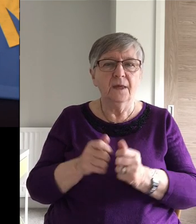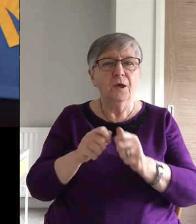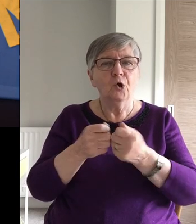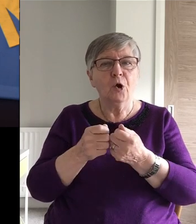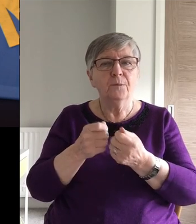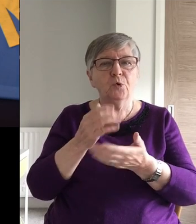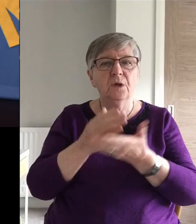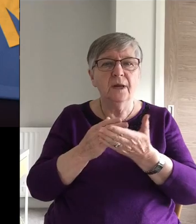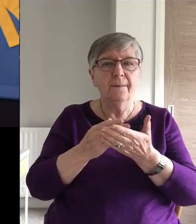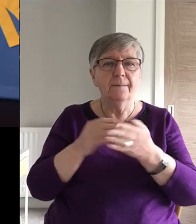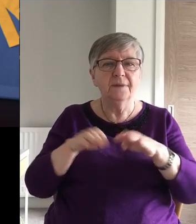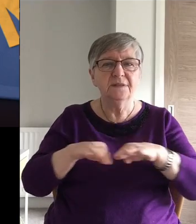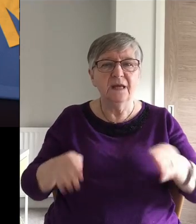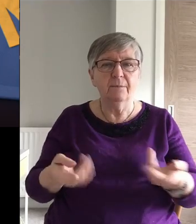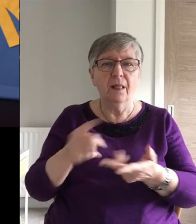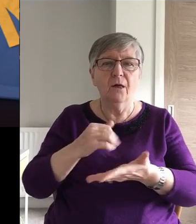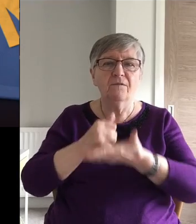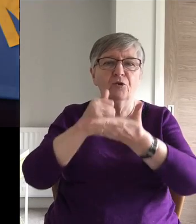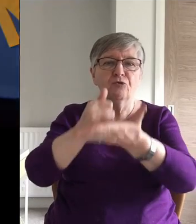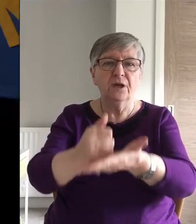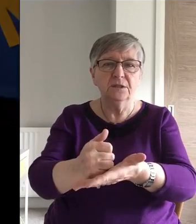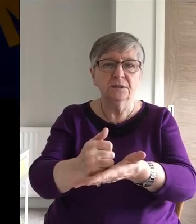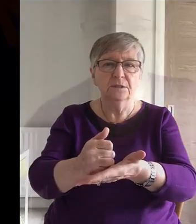The communion hymn, Table of Grace.